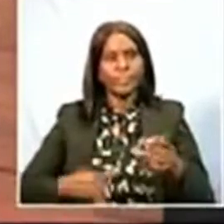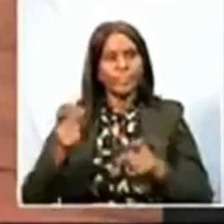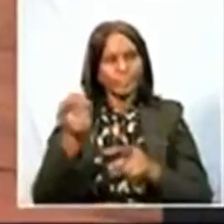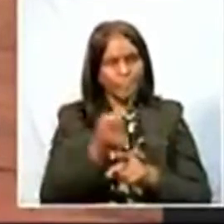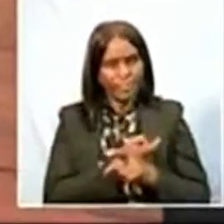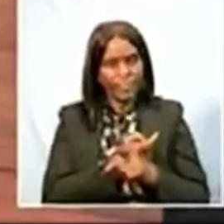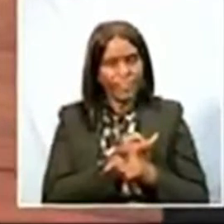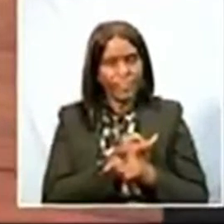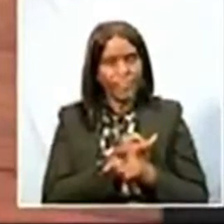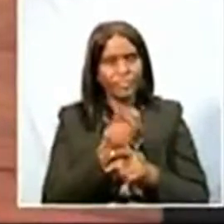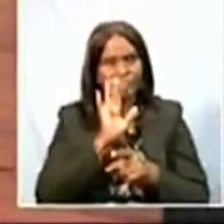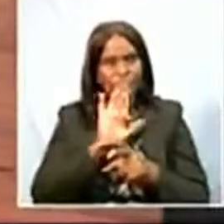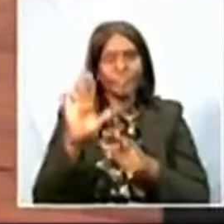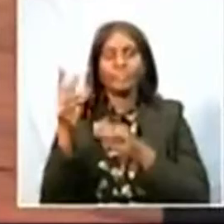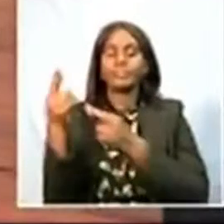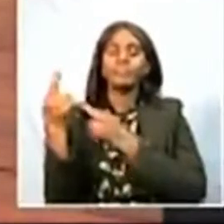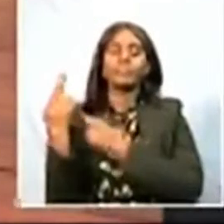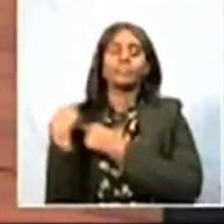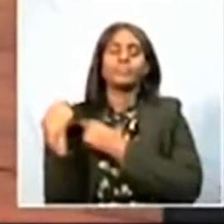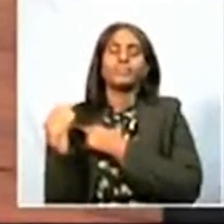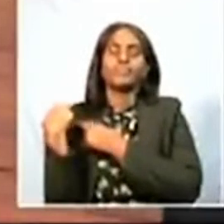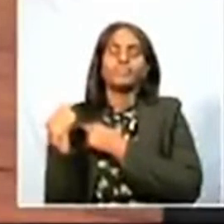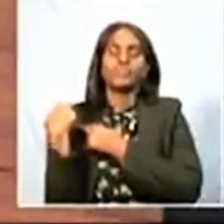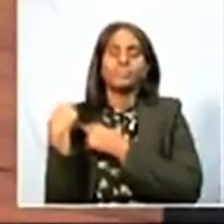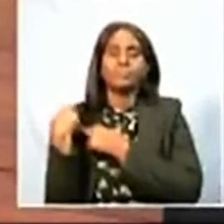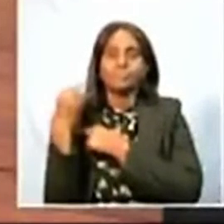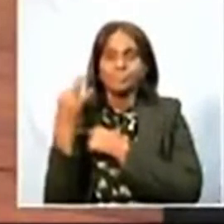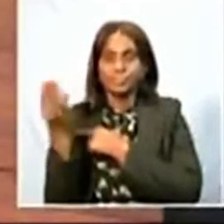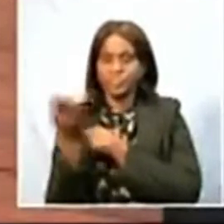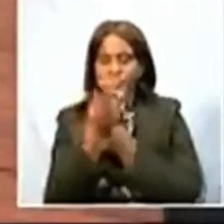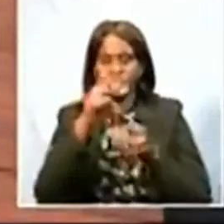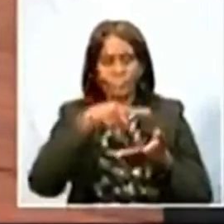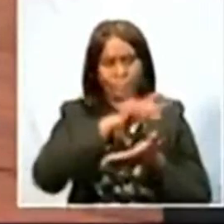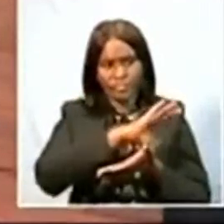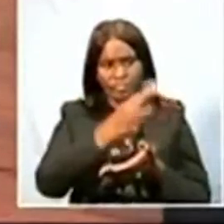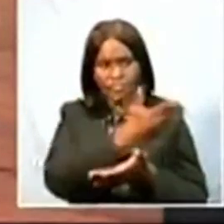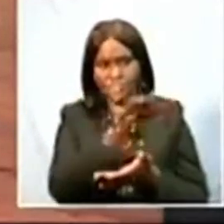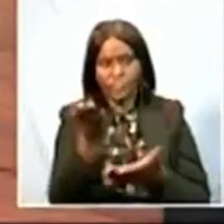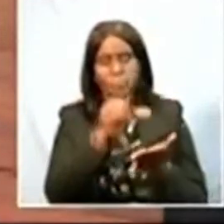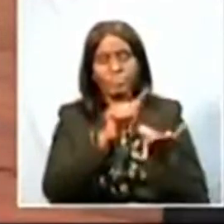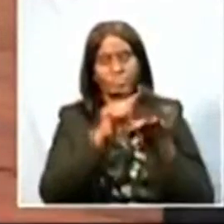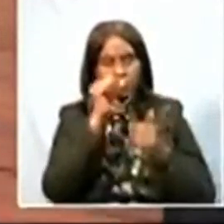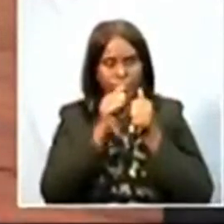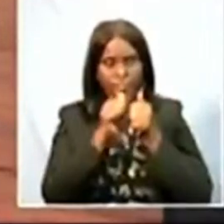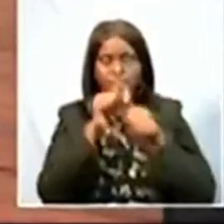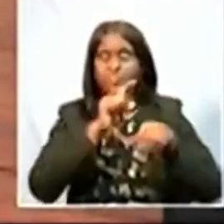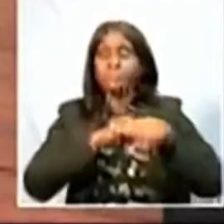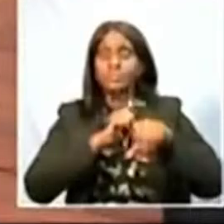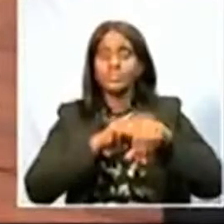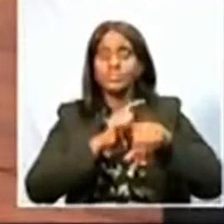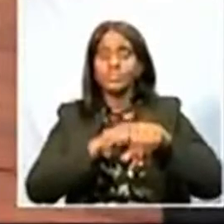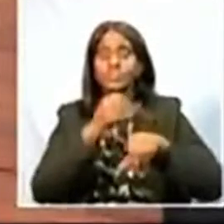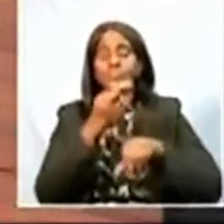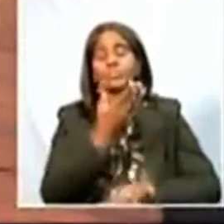from the responsibility of paying back these loans? Because at a time